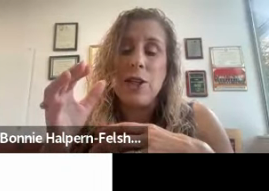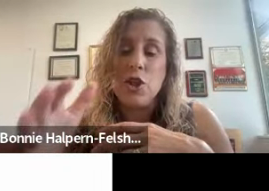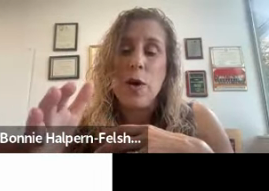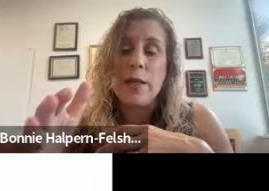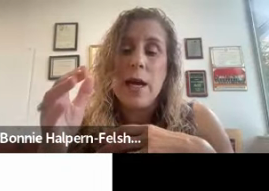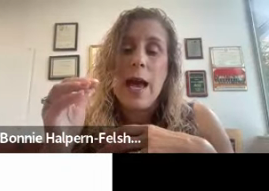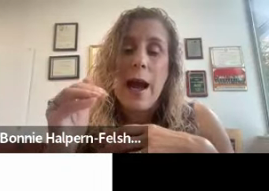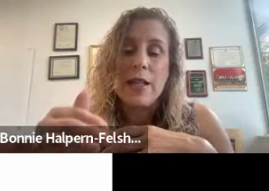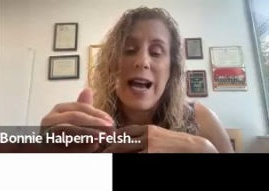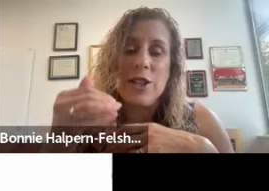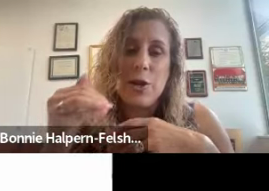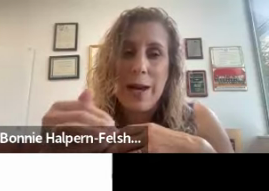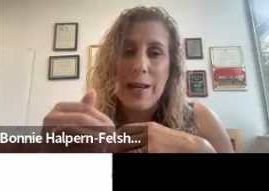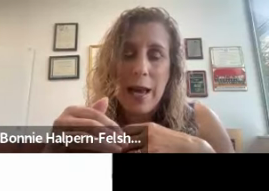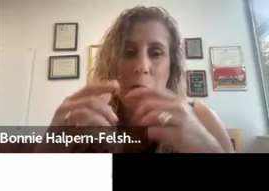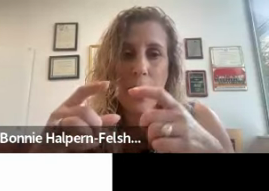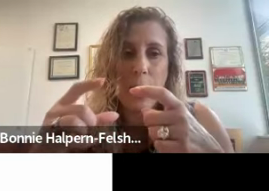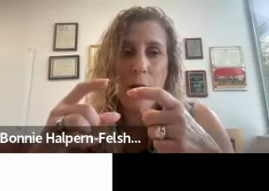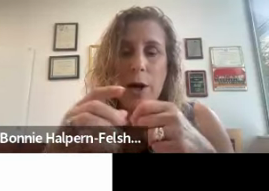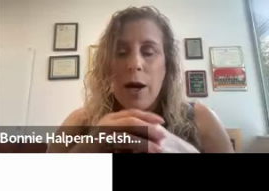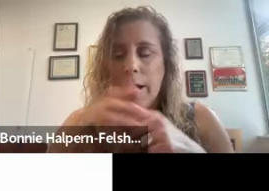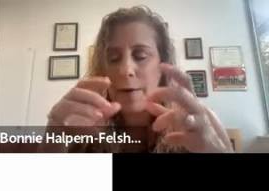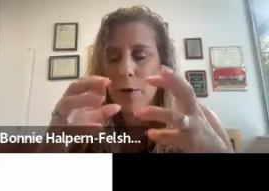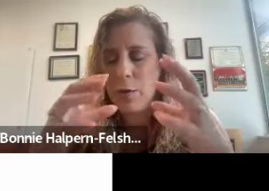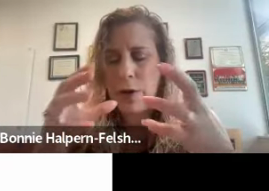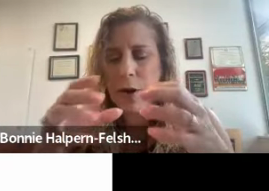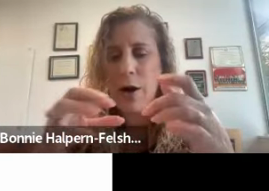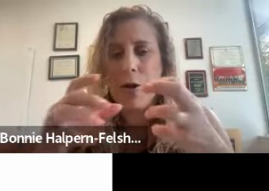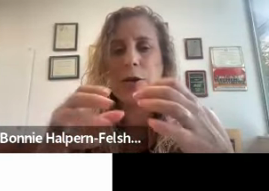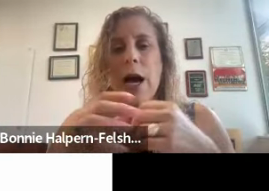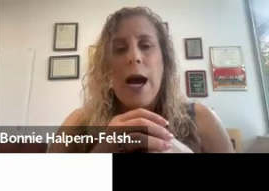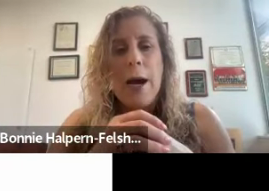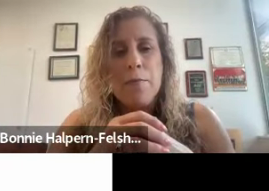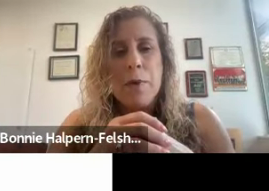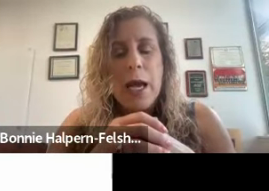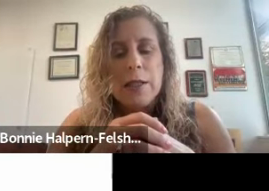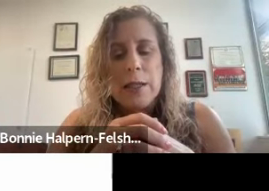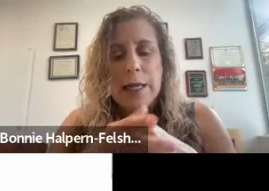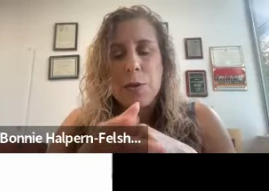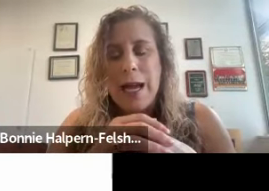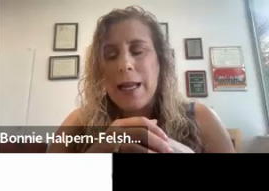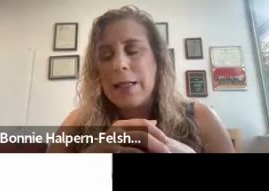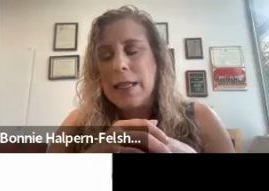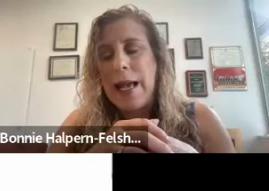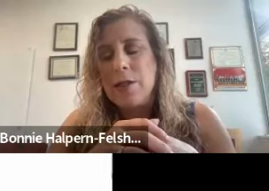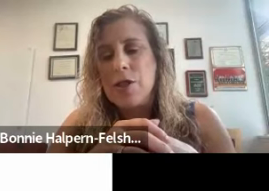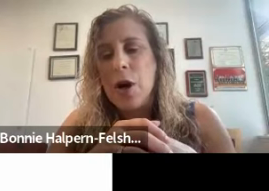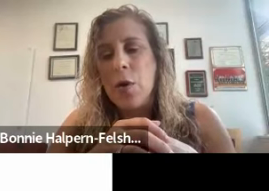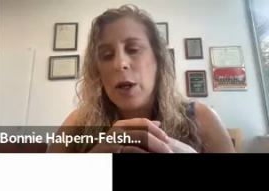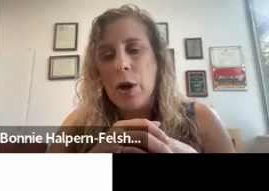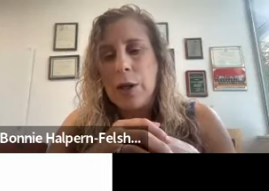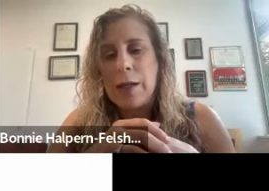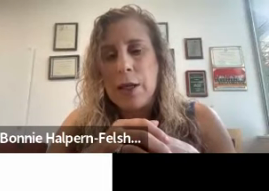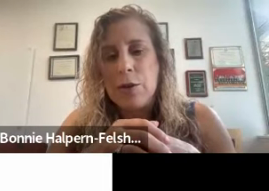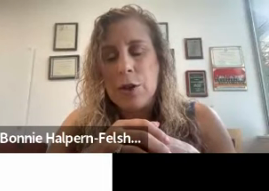is a joint attached to a Game Boy or a game cart, whatever you call those. That's what that is. And